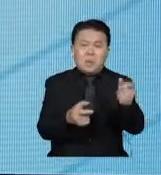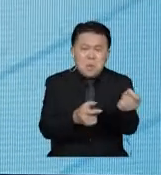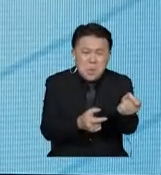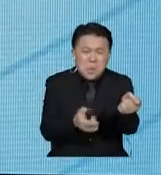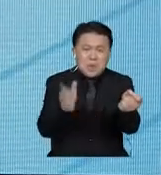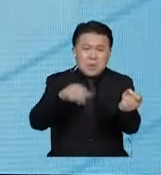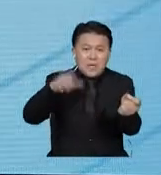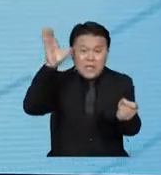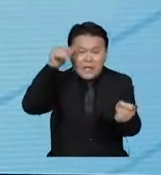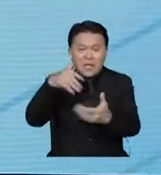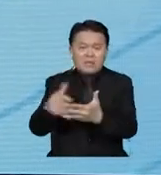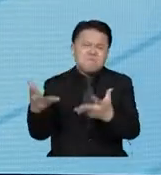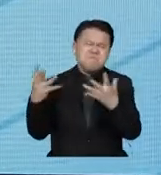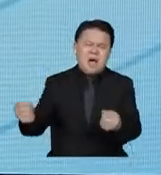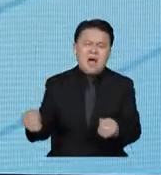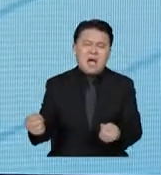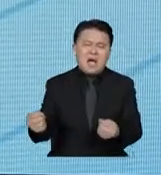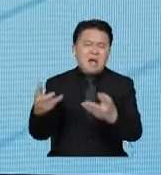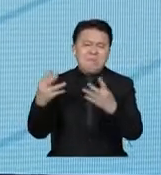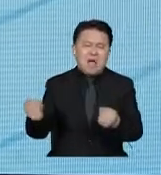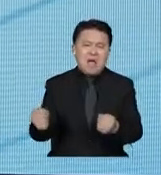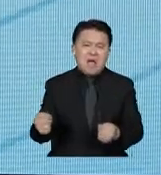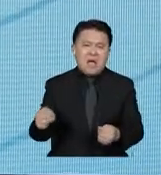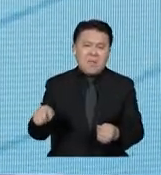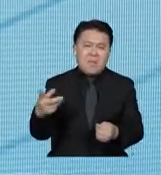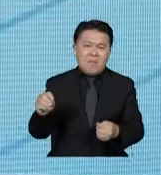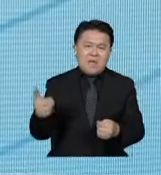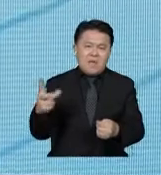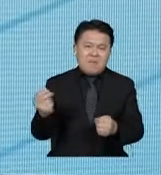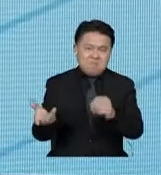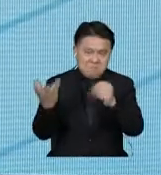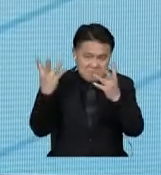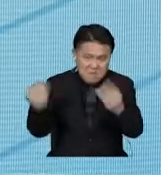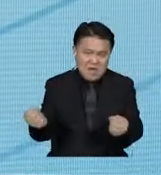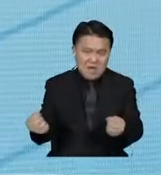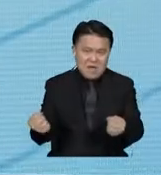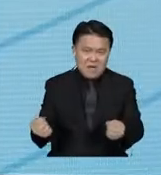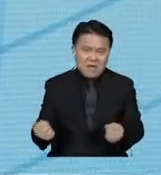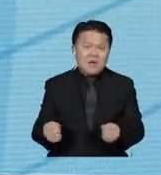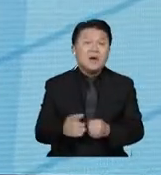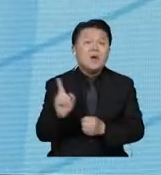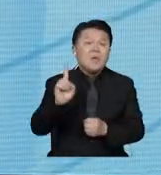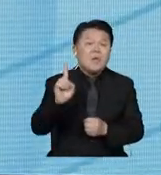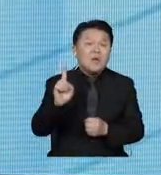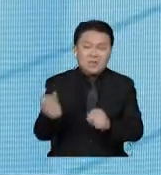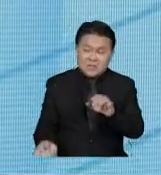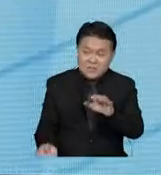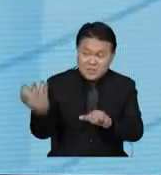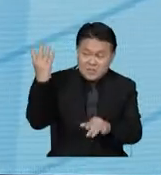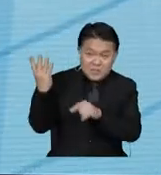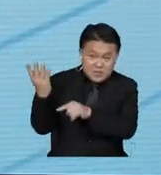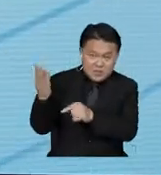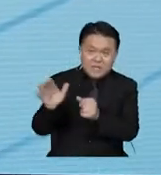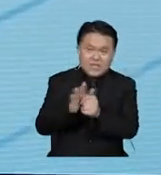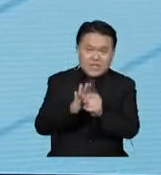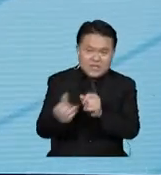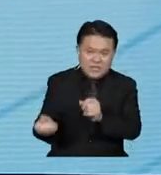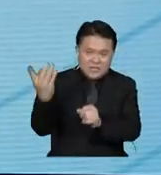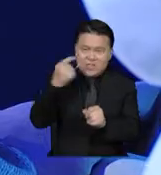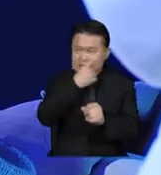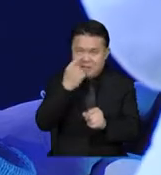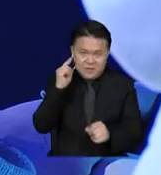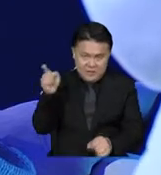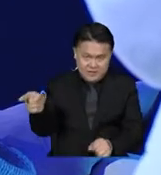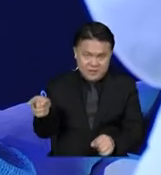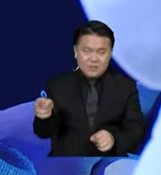in nature. It also suggested that other species may have evolved naturally through a similar process. Our